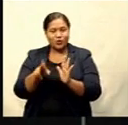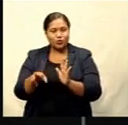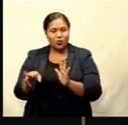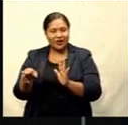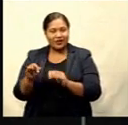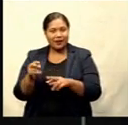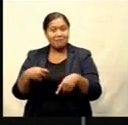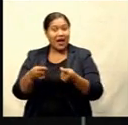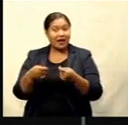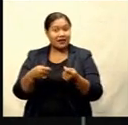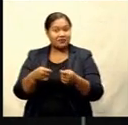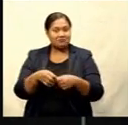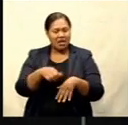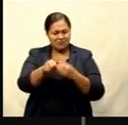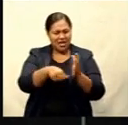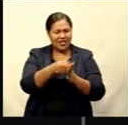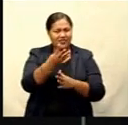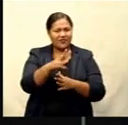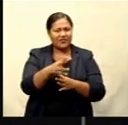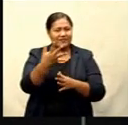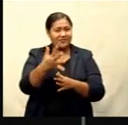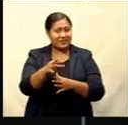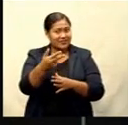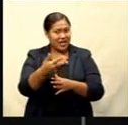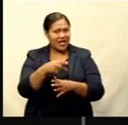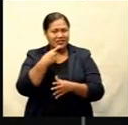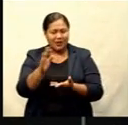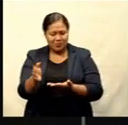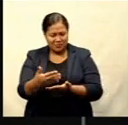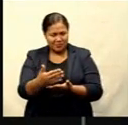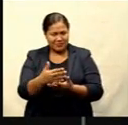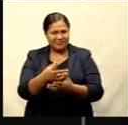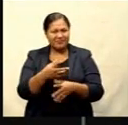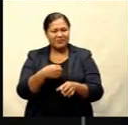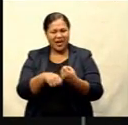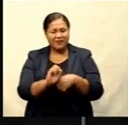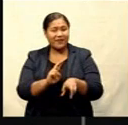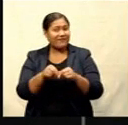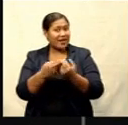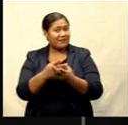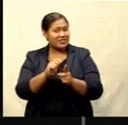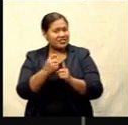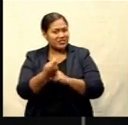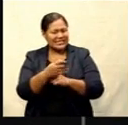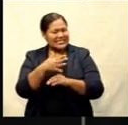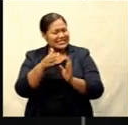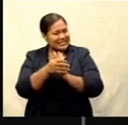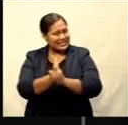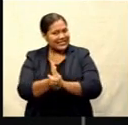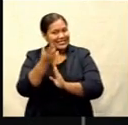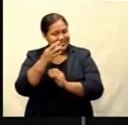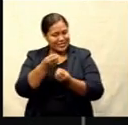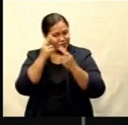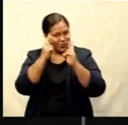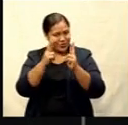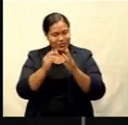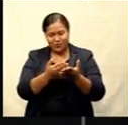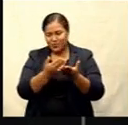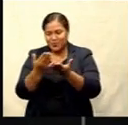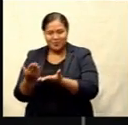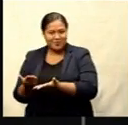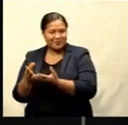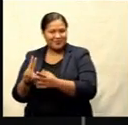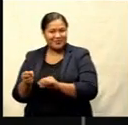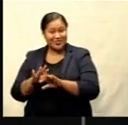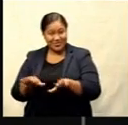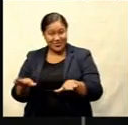The 58-year-old says collecting mussels has also been a family tradition, and it's a skill she wishes to pass on to her grandchildren,